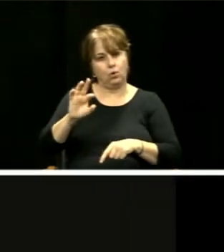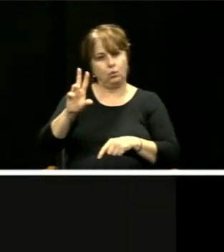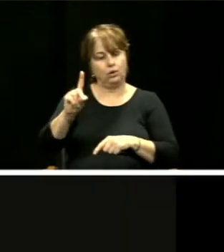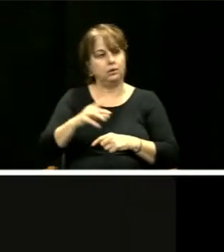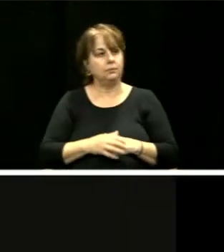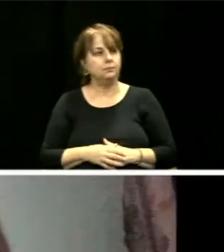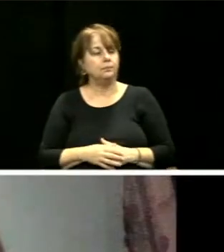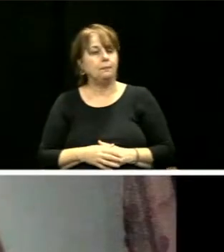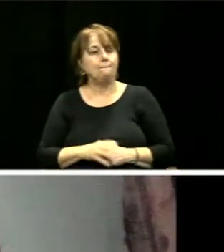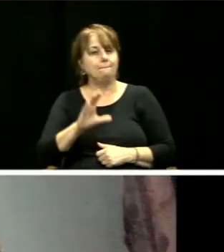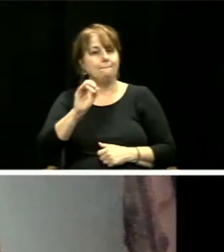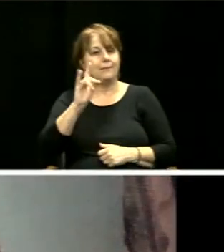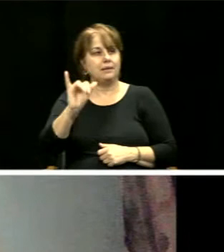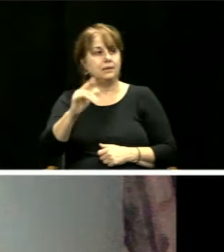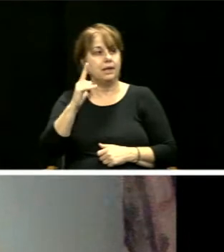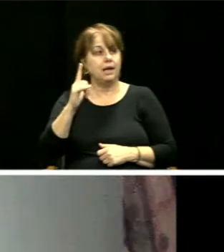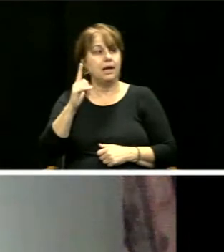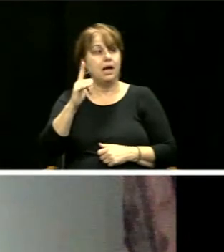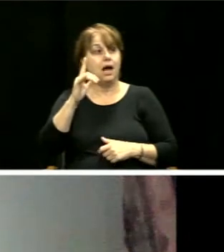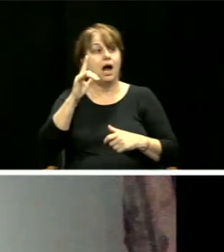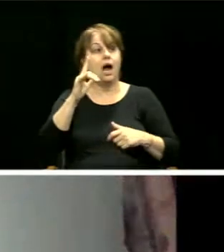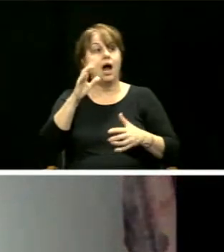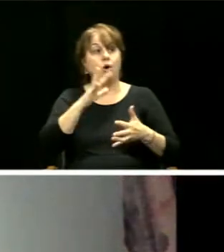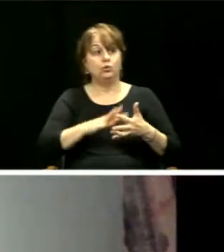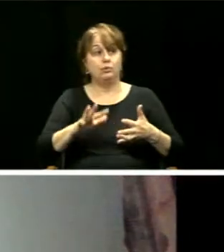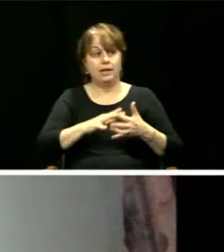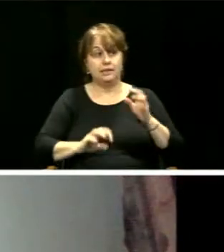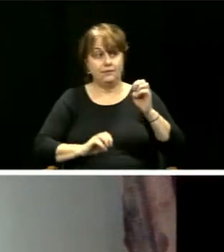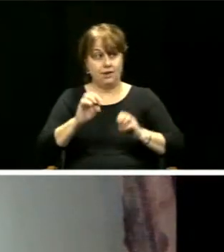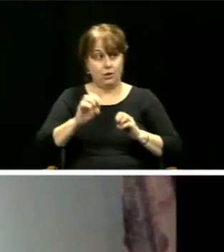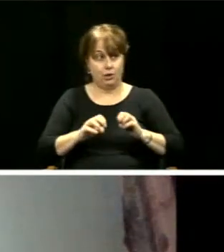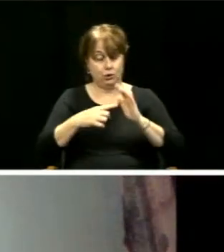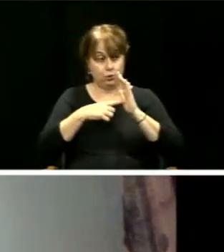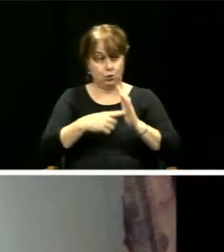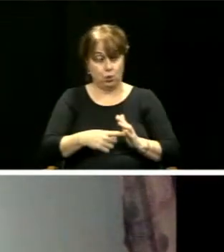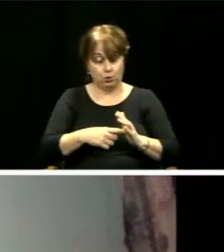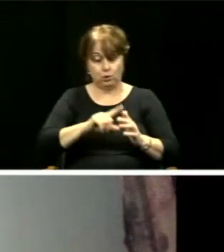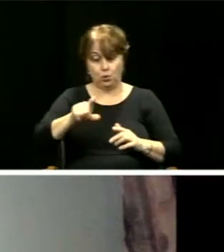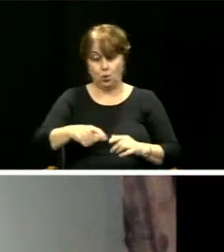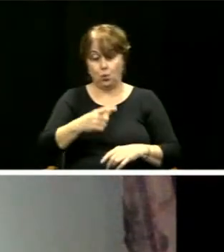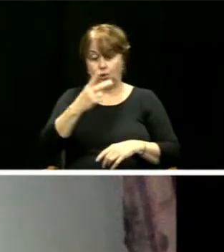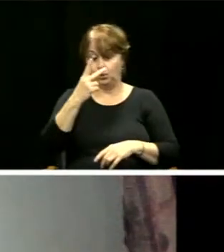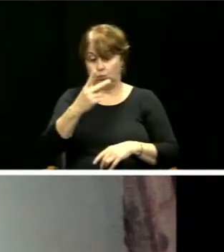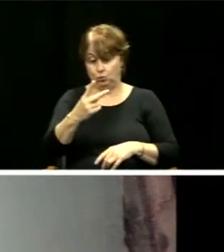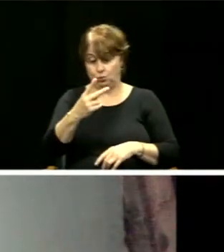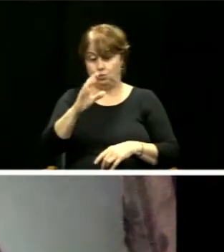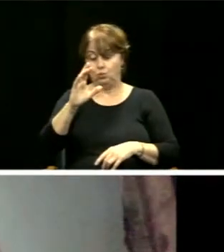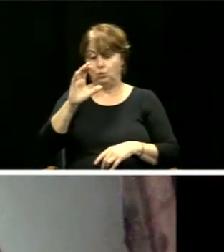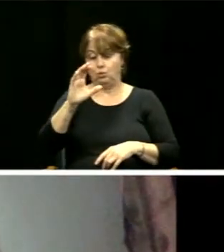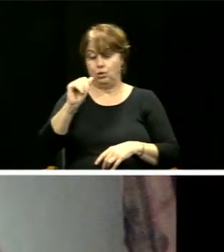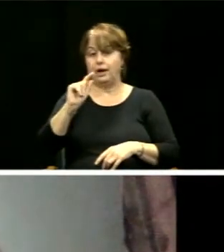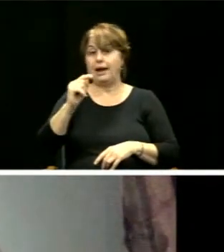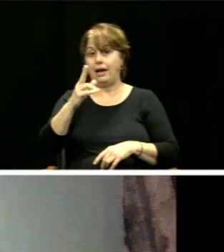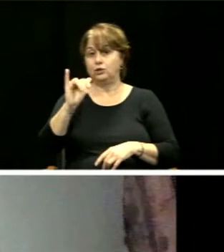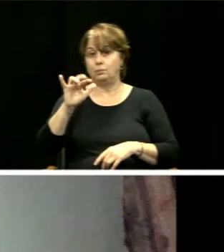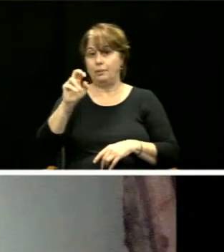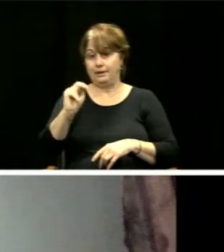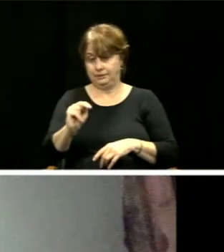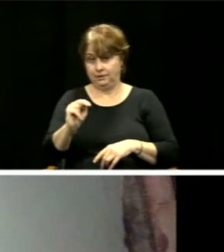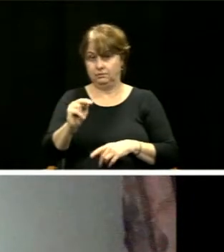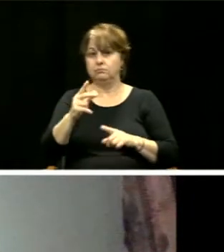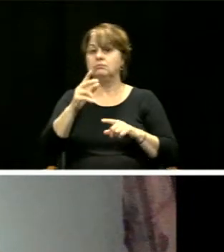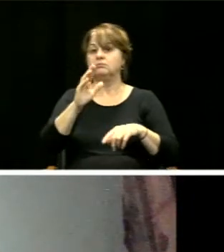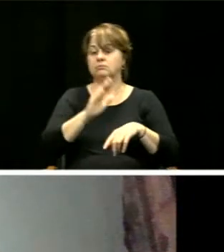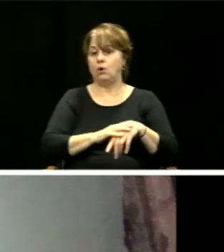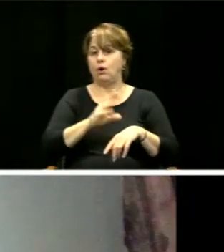drainage evaluation did show that there's only like 2 or 3 catch basins on Westwood that then go cross country.